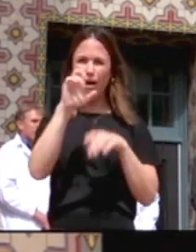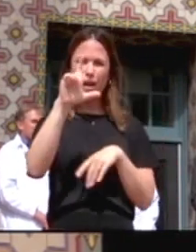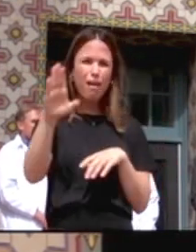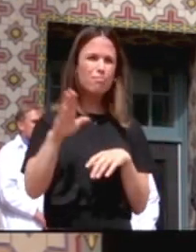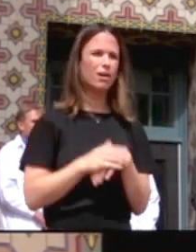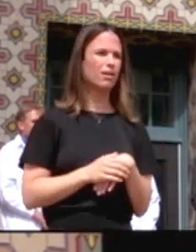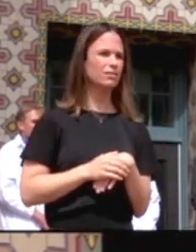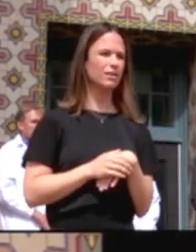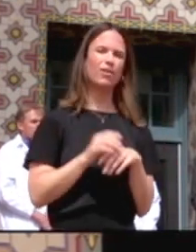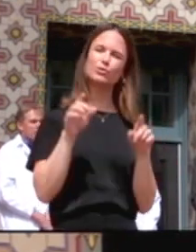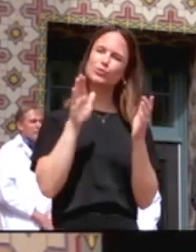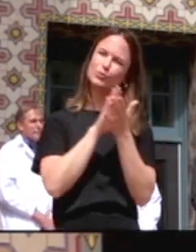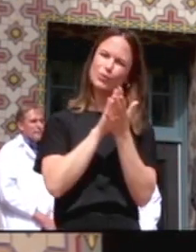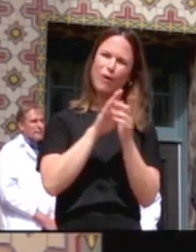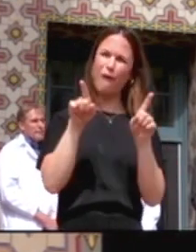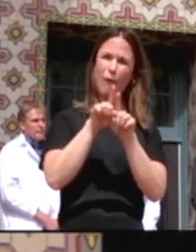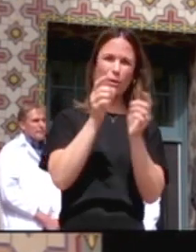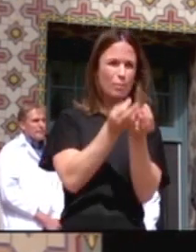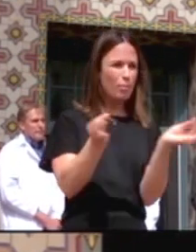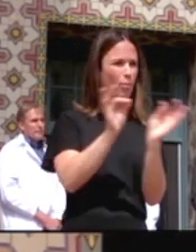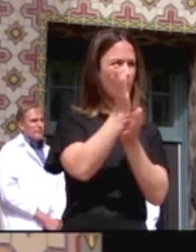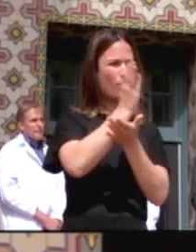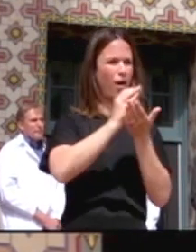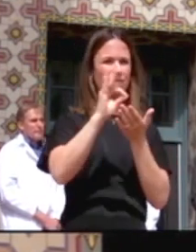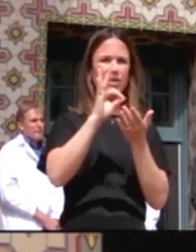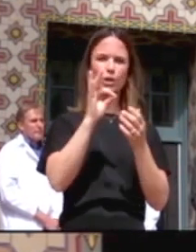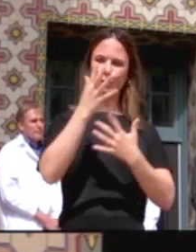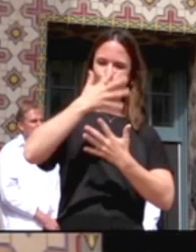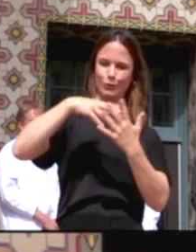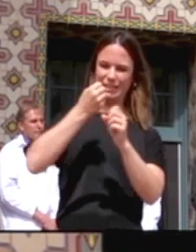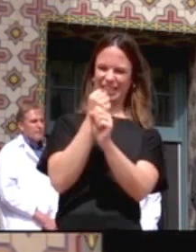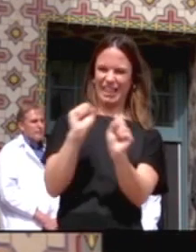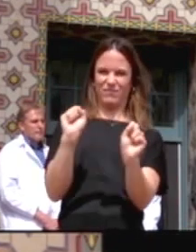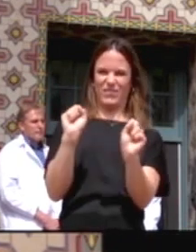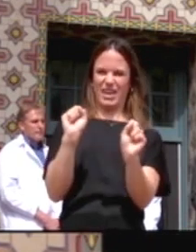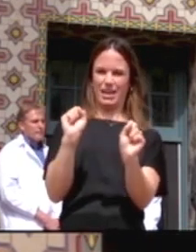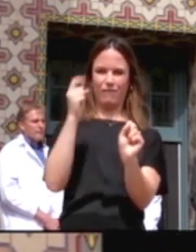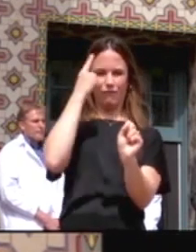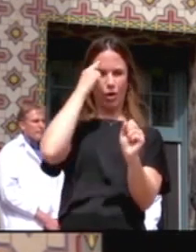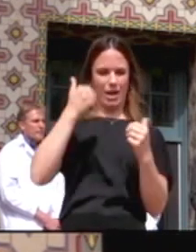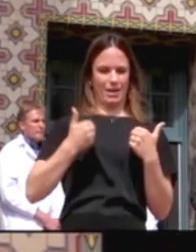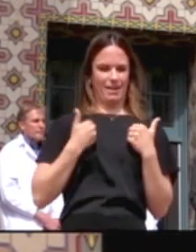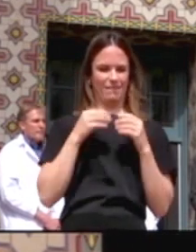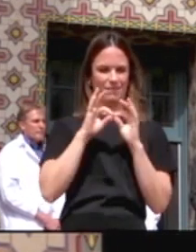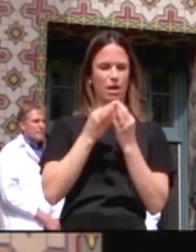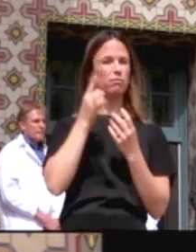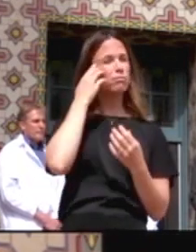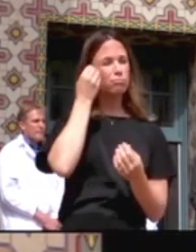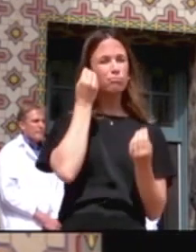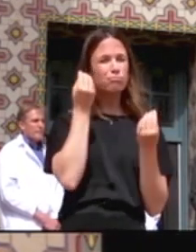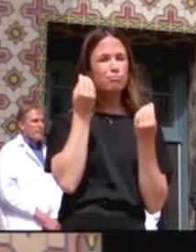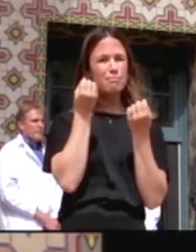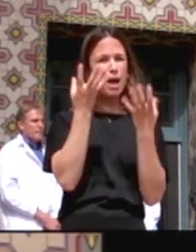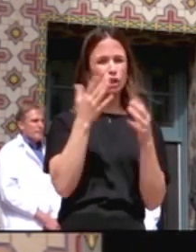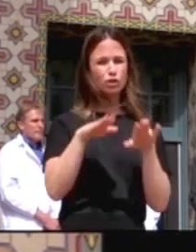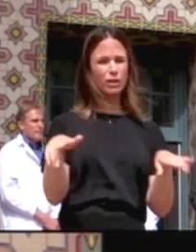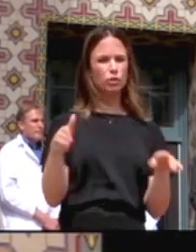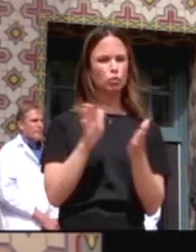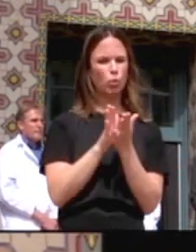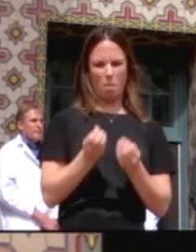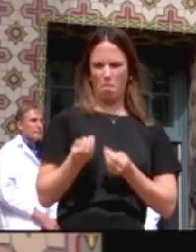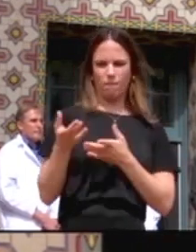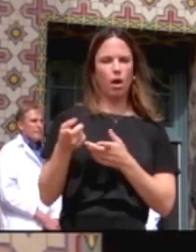Schools are also an important part of the social safety net for our young families. For many children, schools provide them with the